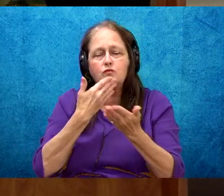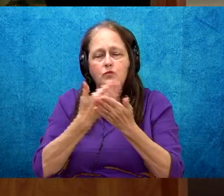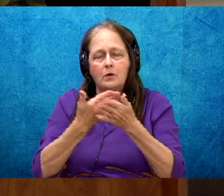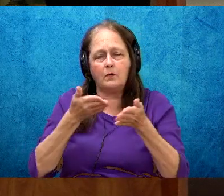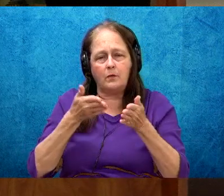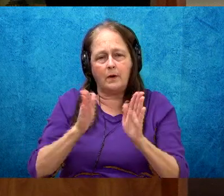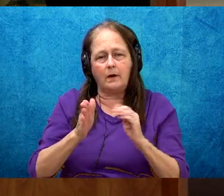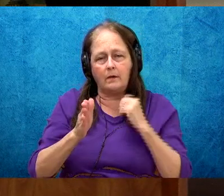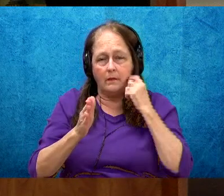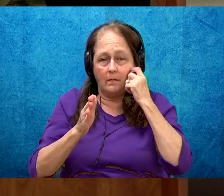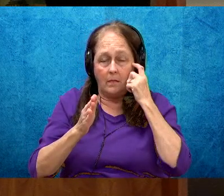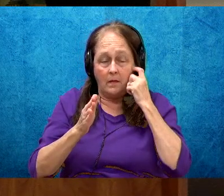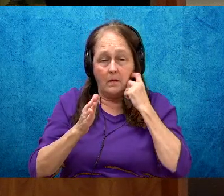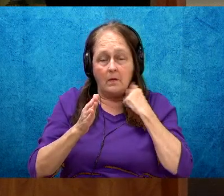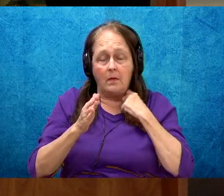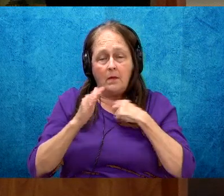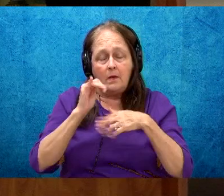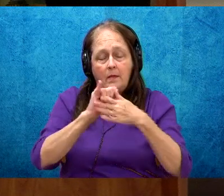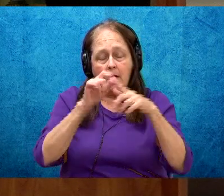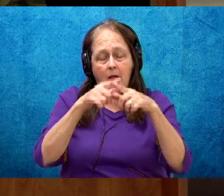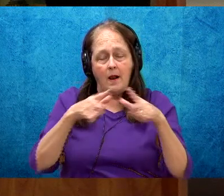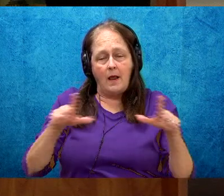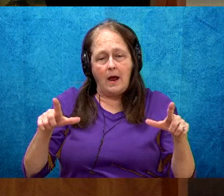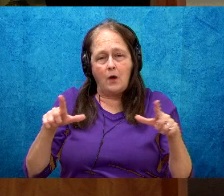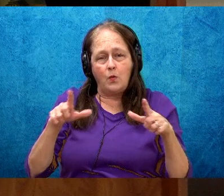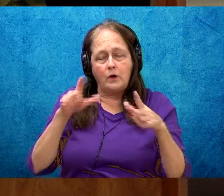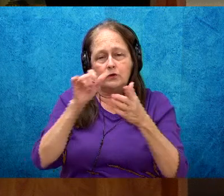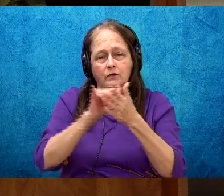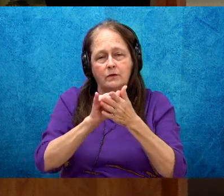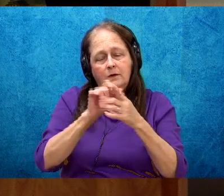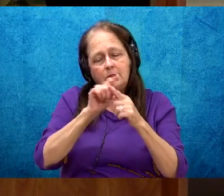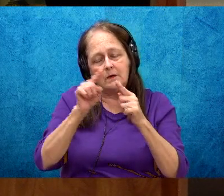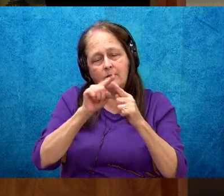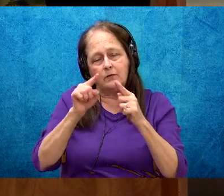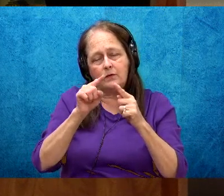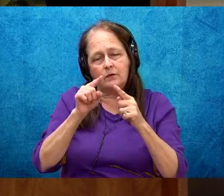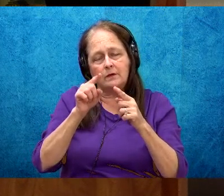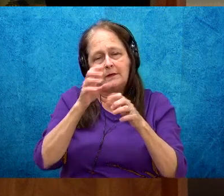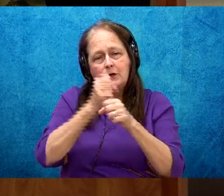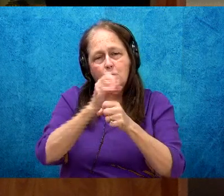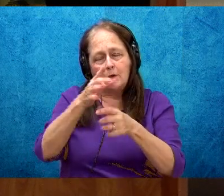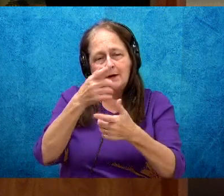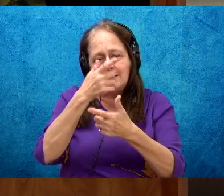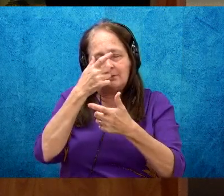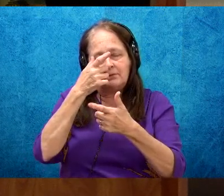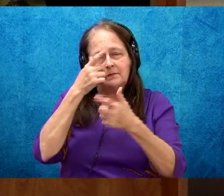sometimes they incorporate figurative language and other types of things to get your attention.